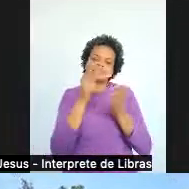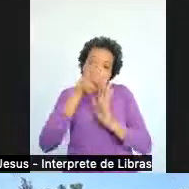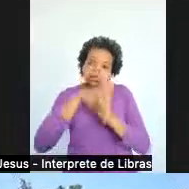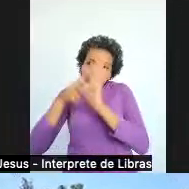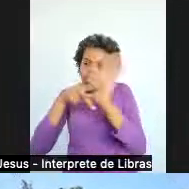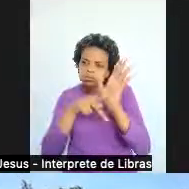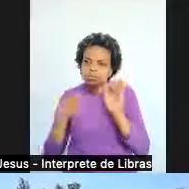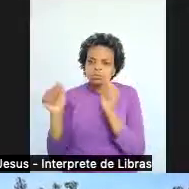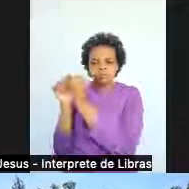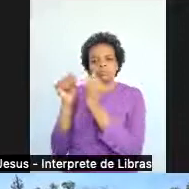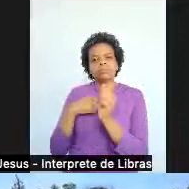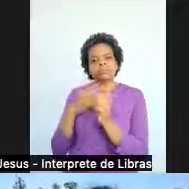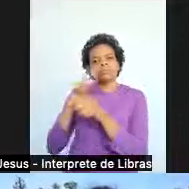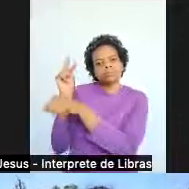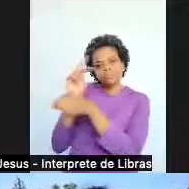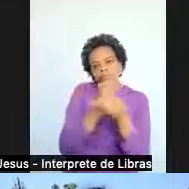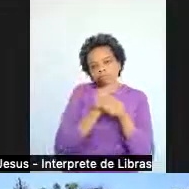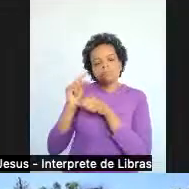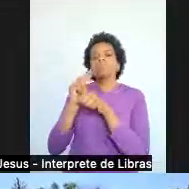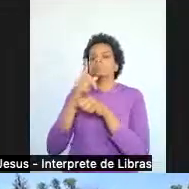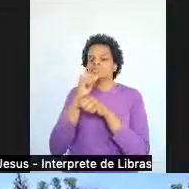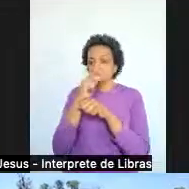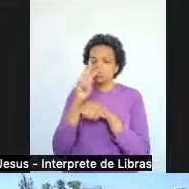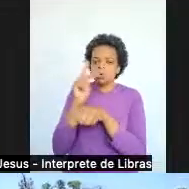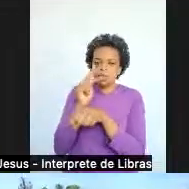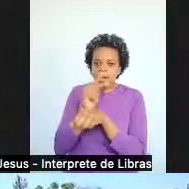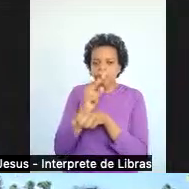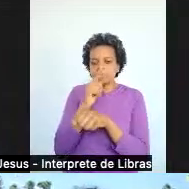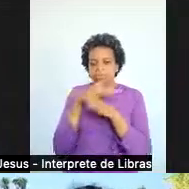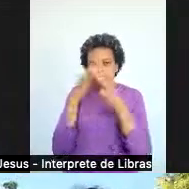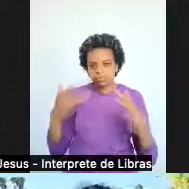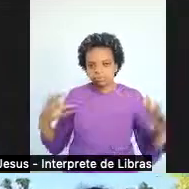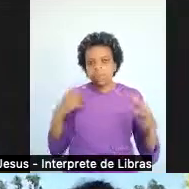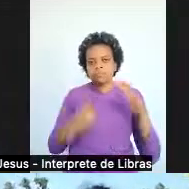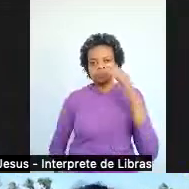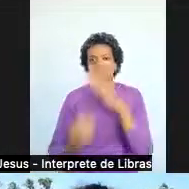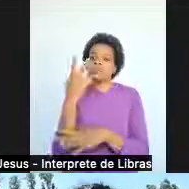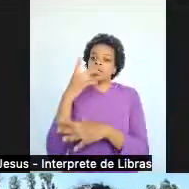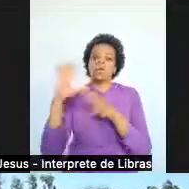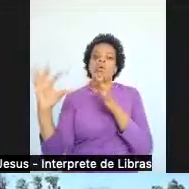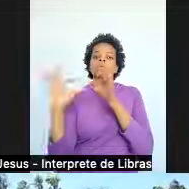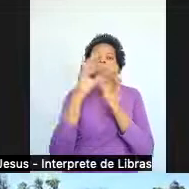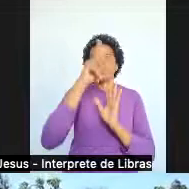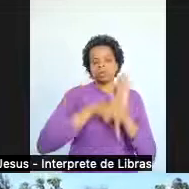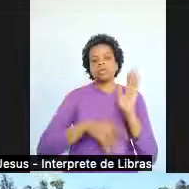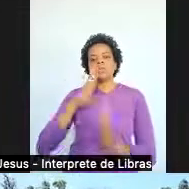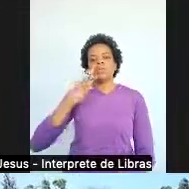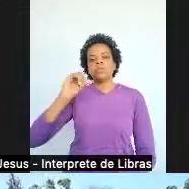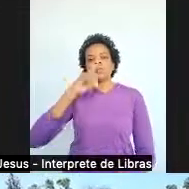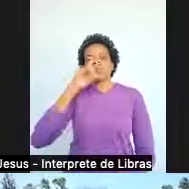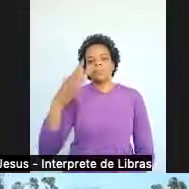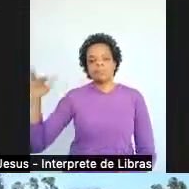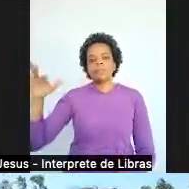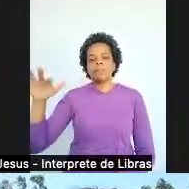to strengthen marine conservation through the formation of a network. That's how the Biomar Network came to